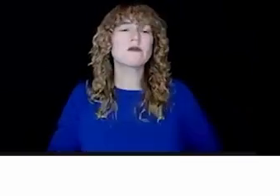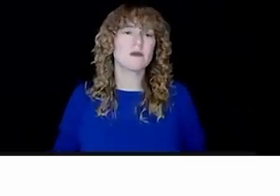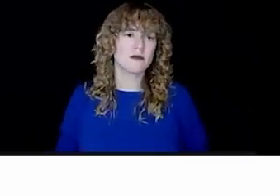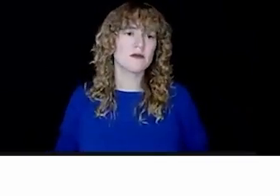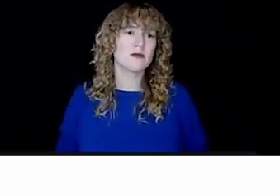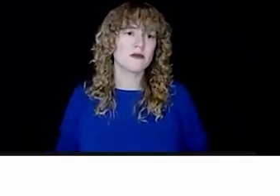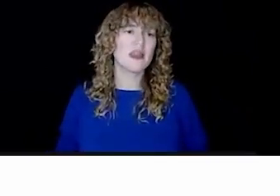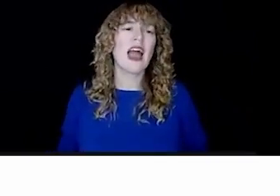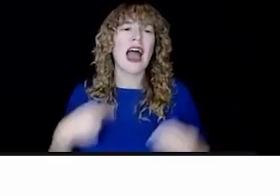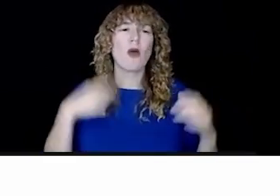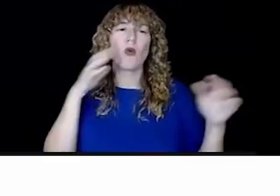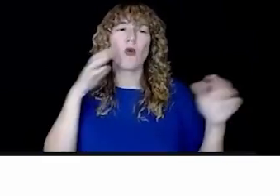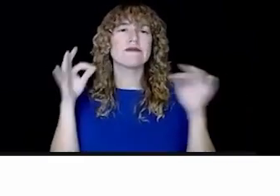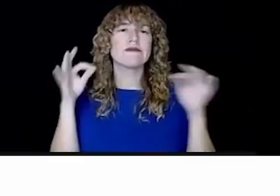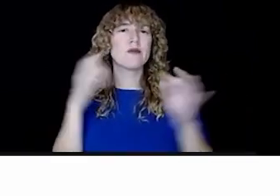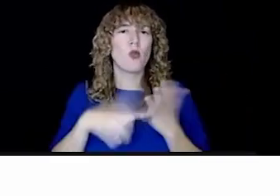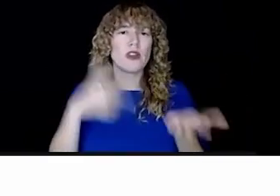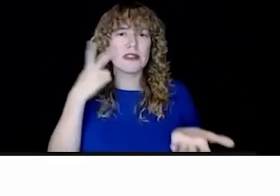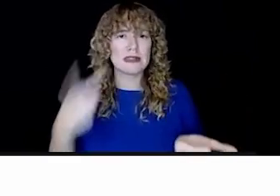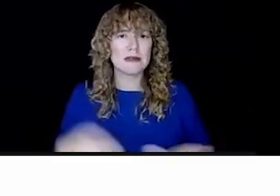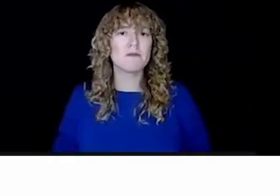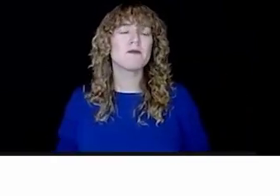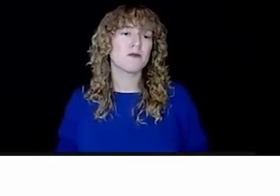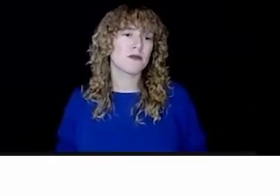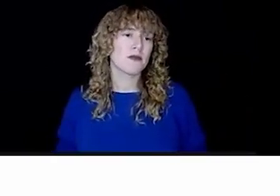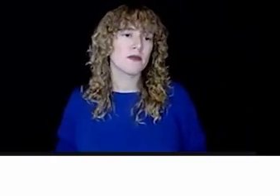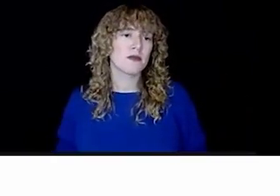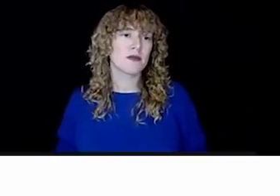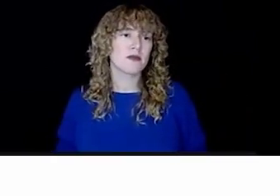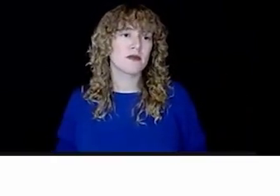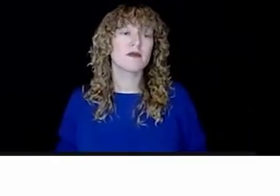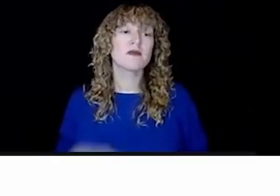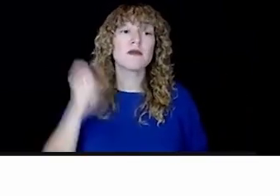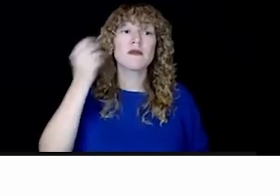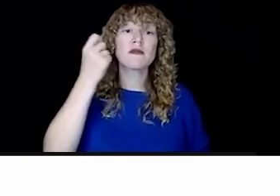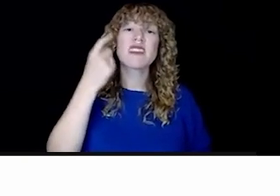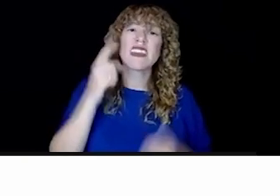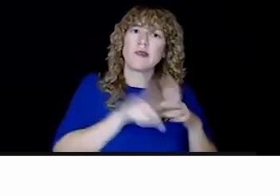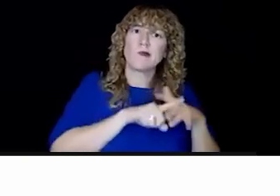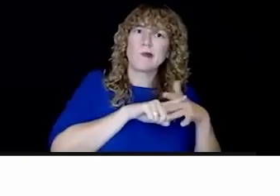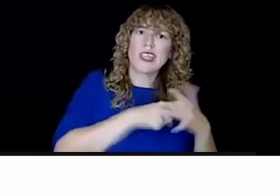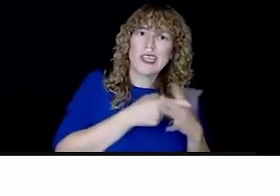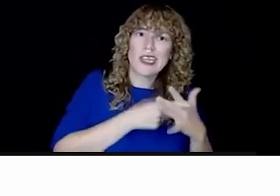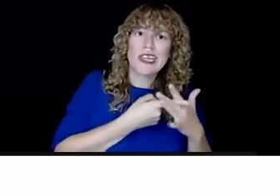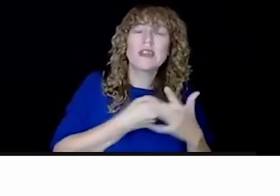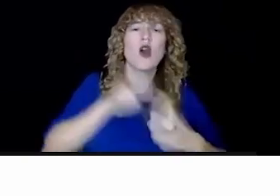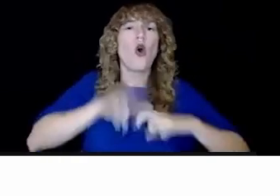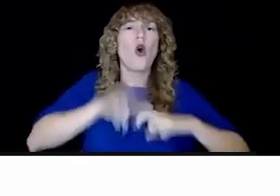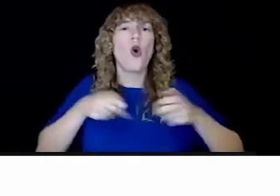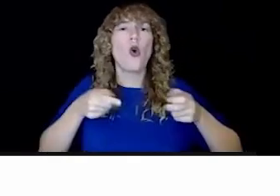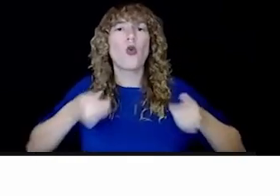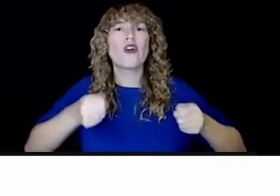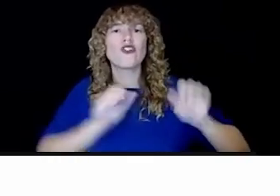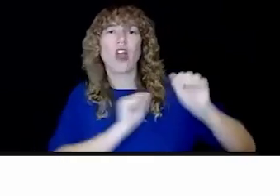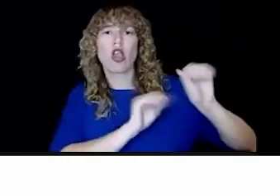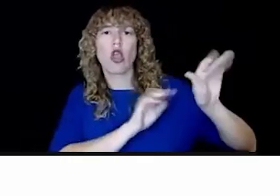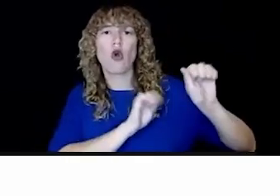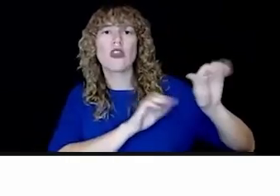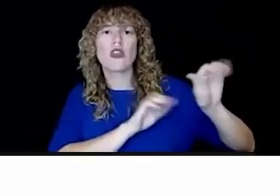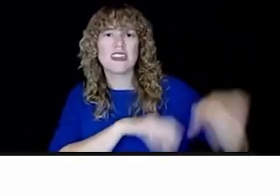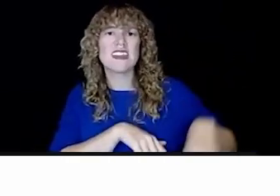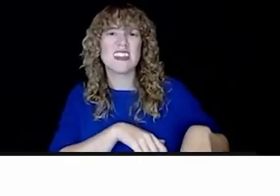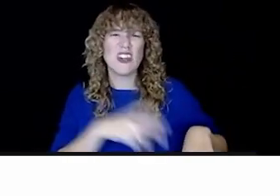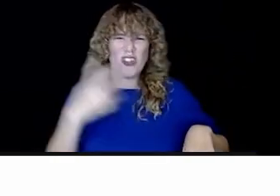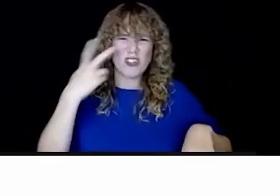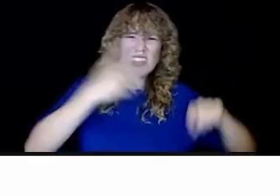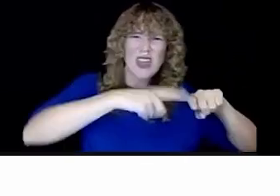down what's happening at each phase. During wheelchair loading, we see some sharp spikes, likely